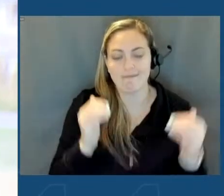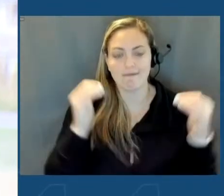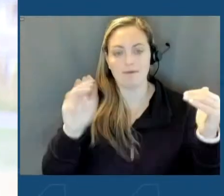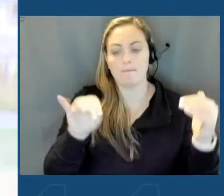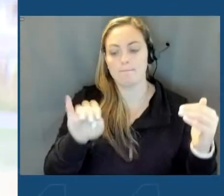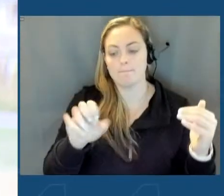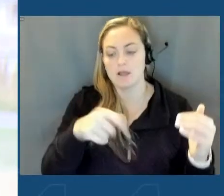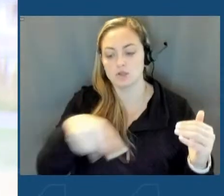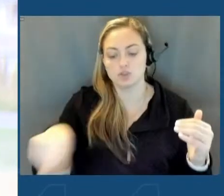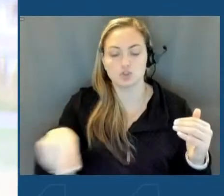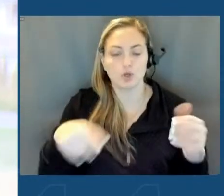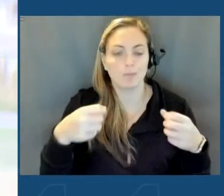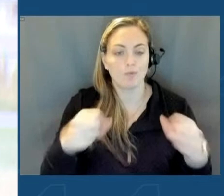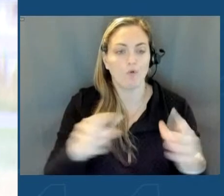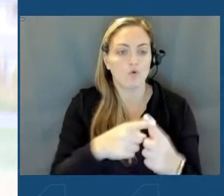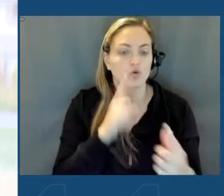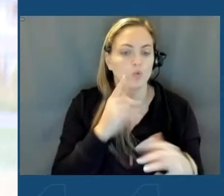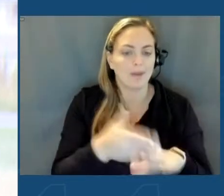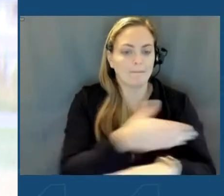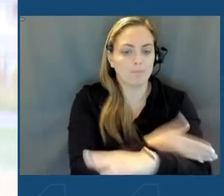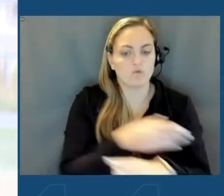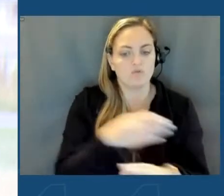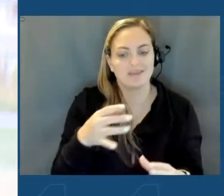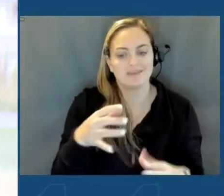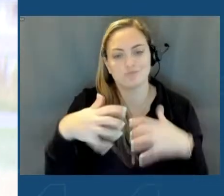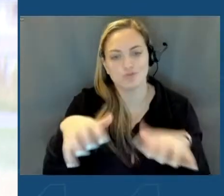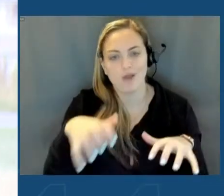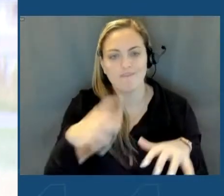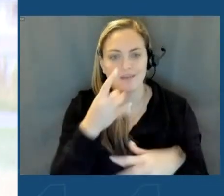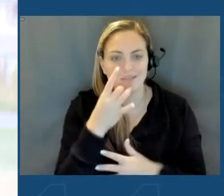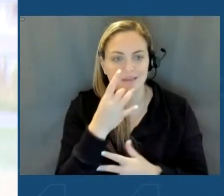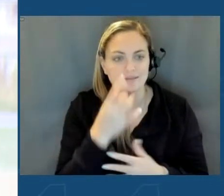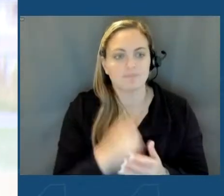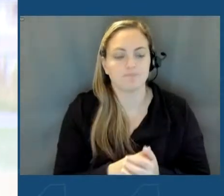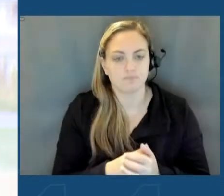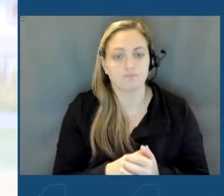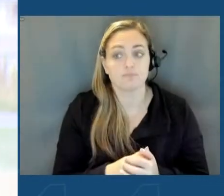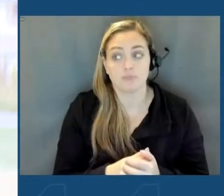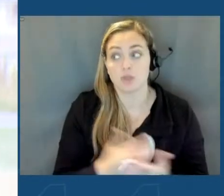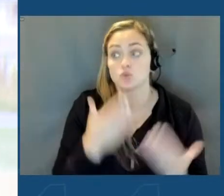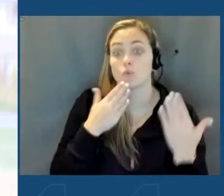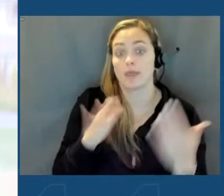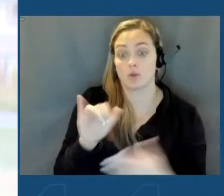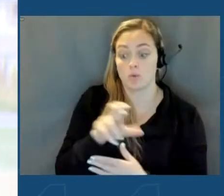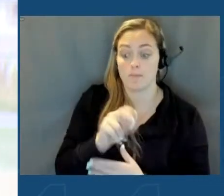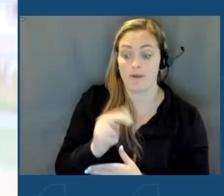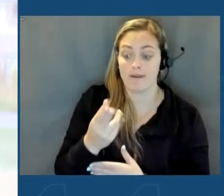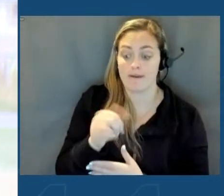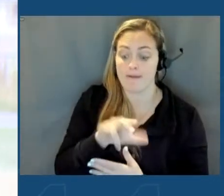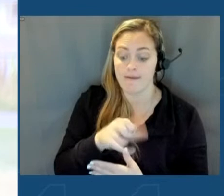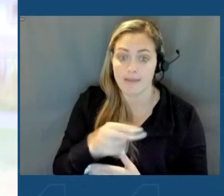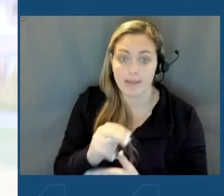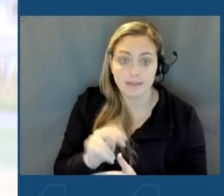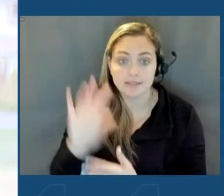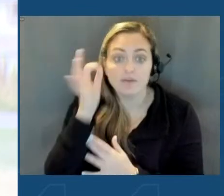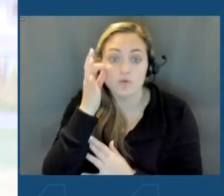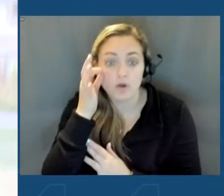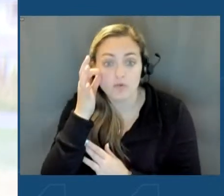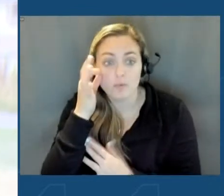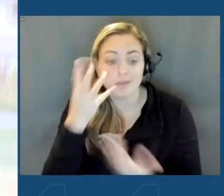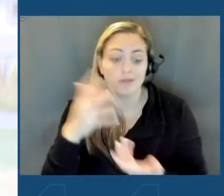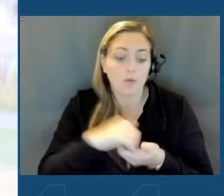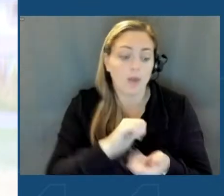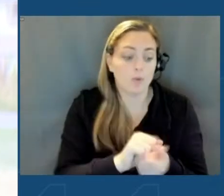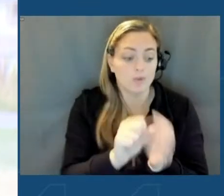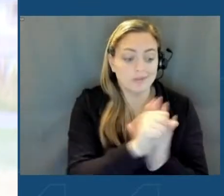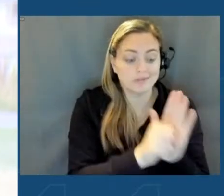to improve traffic signals. So again, federal money, thank you, Brian Higgins, thanks to the federal government, combined with state